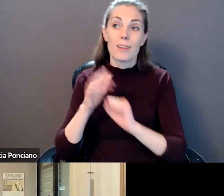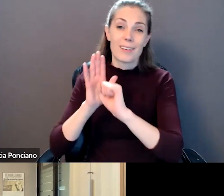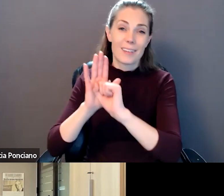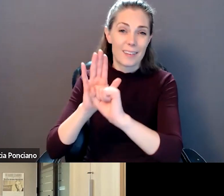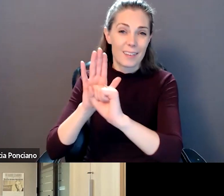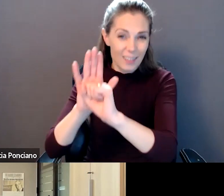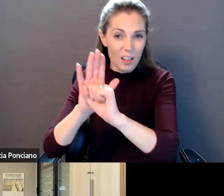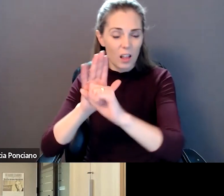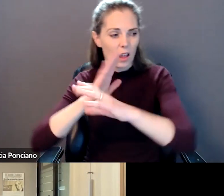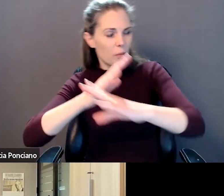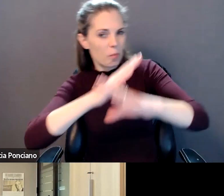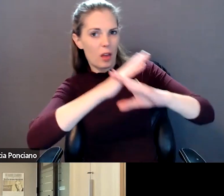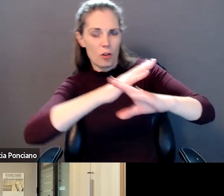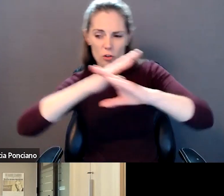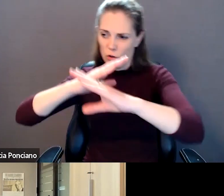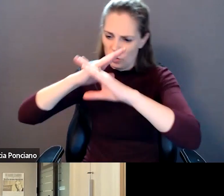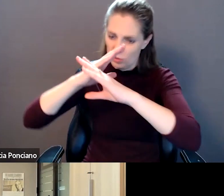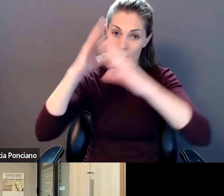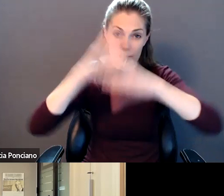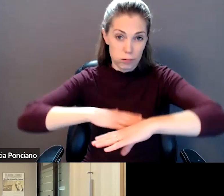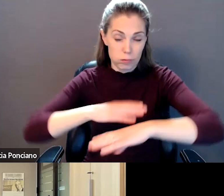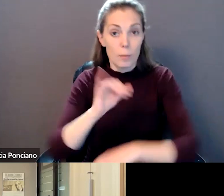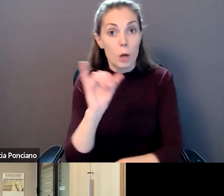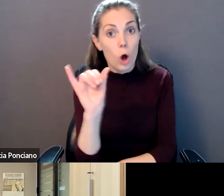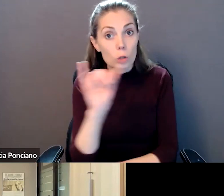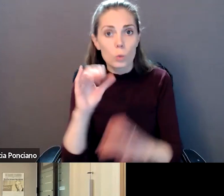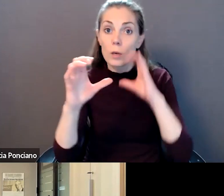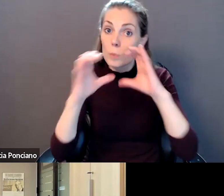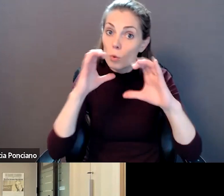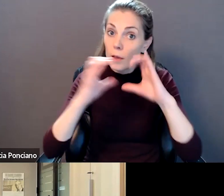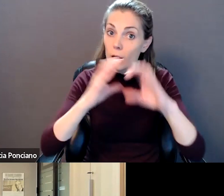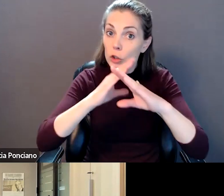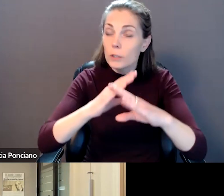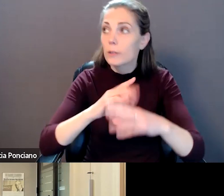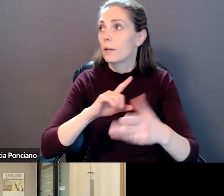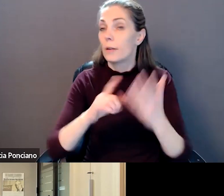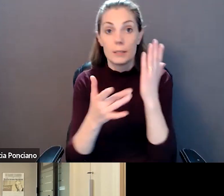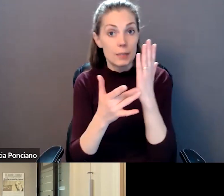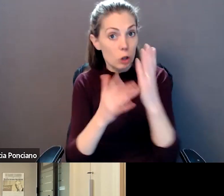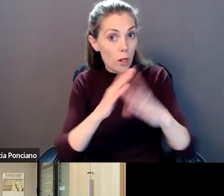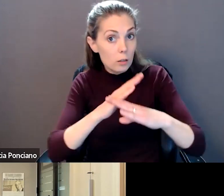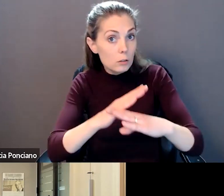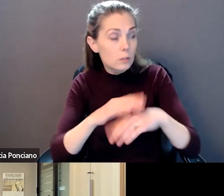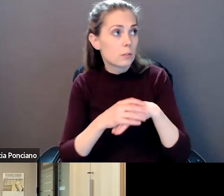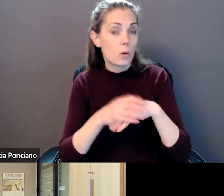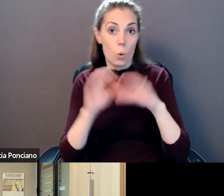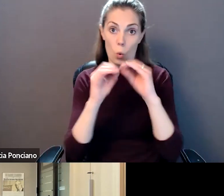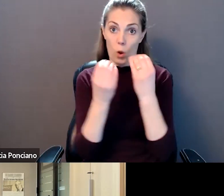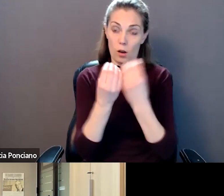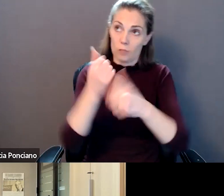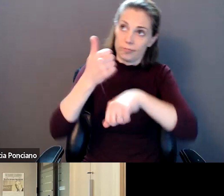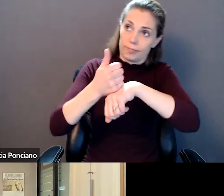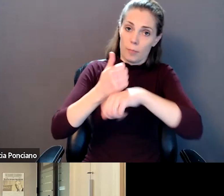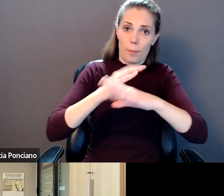barriers, but communication barriers, technology barriers, organizational barriers, and quite frankly, the attitudinal barriers that we see in